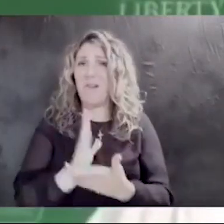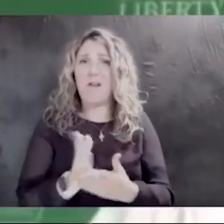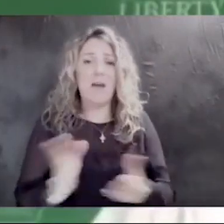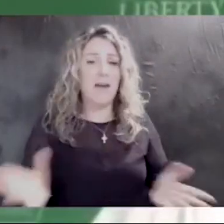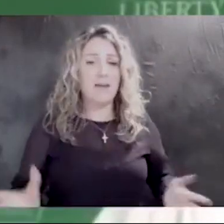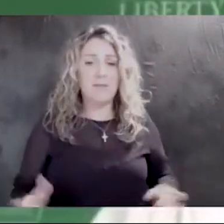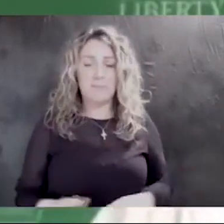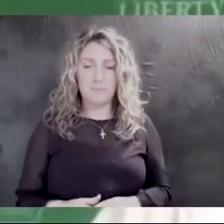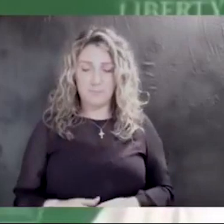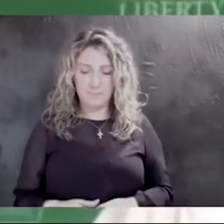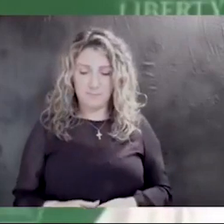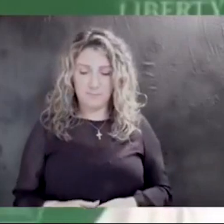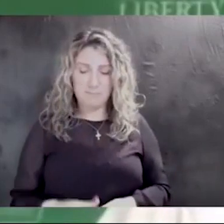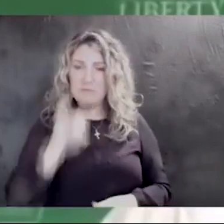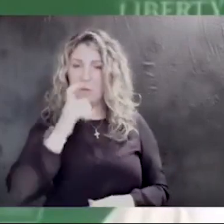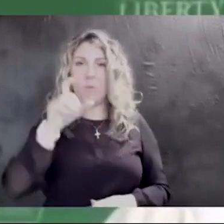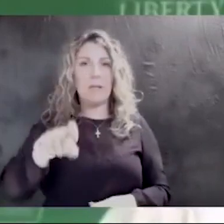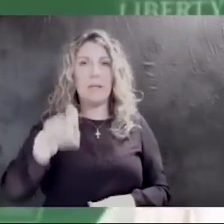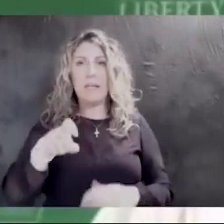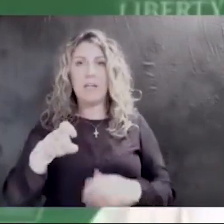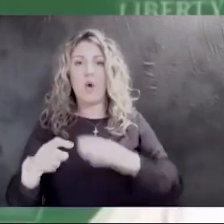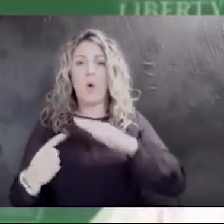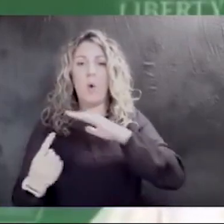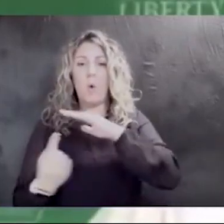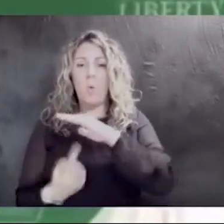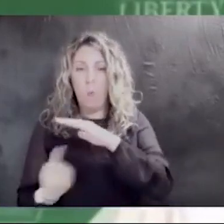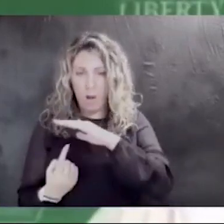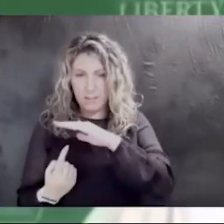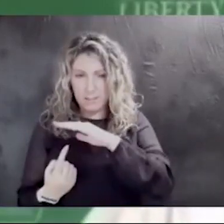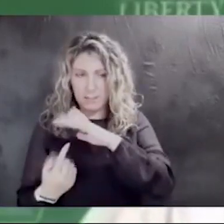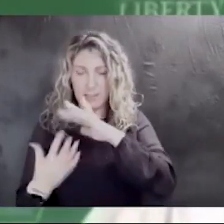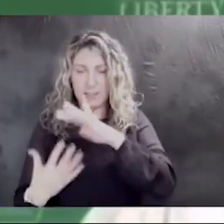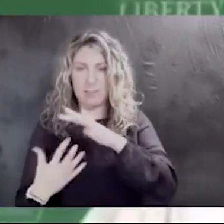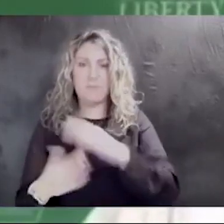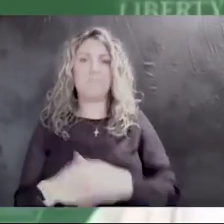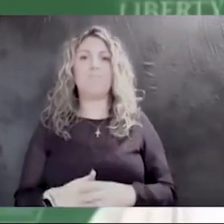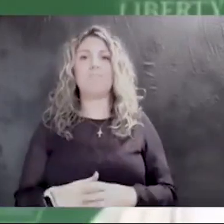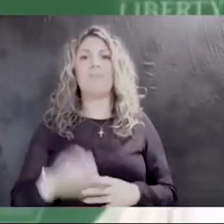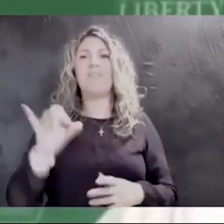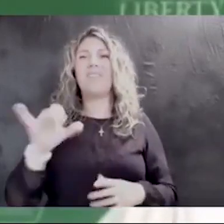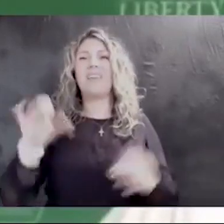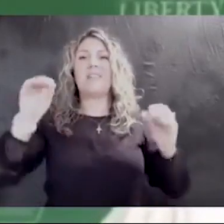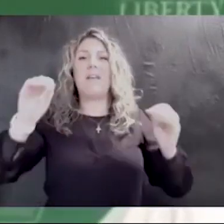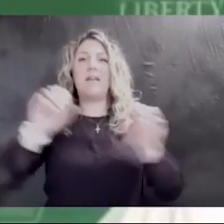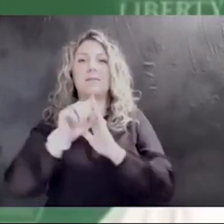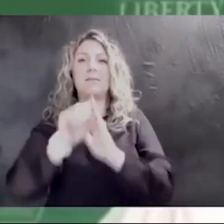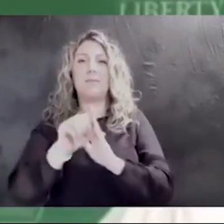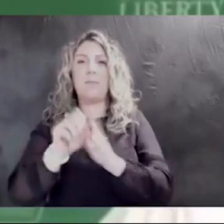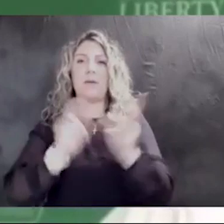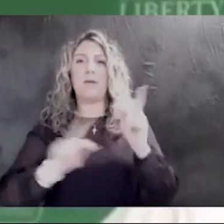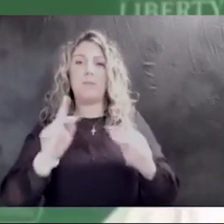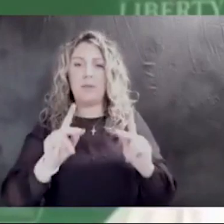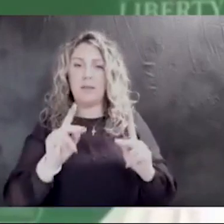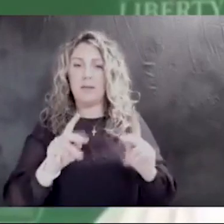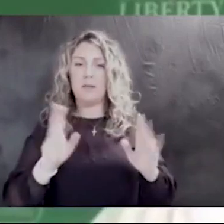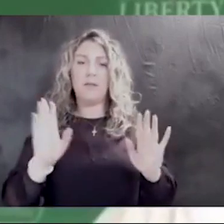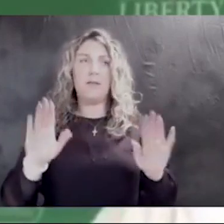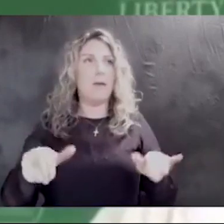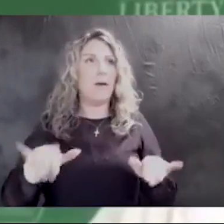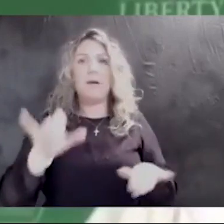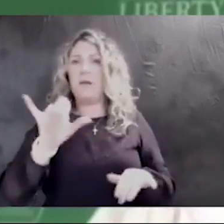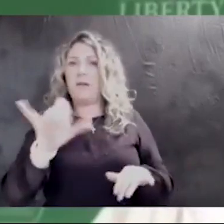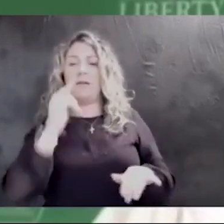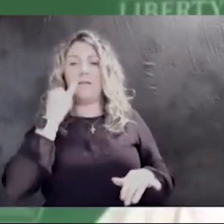be in quarantine. Quarantine is for the asymptomatic people. So you don't need to be in quarantine if